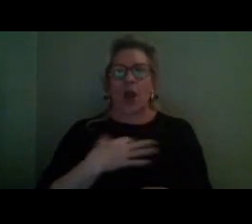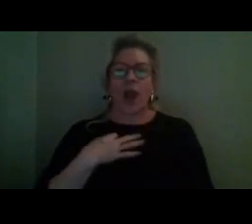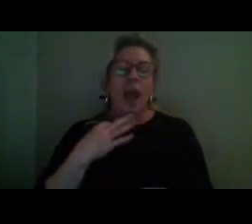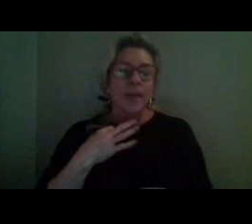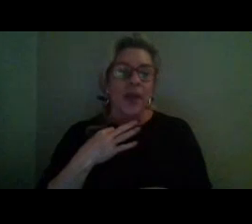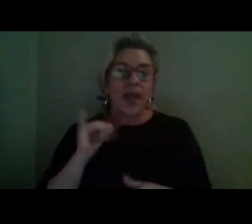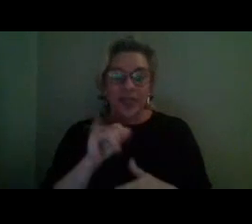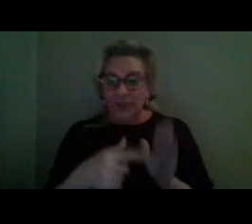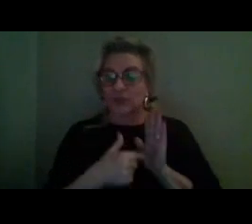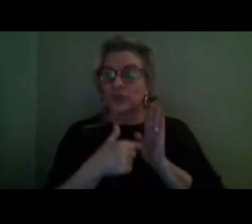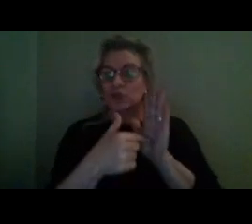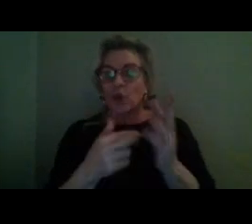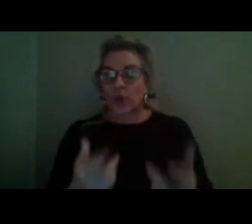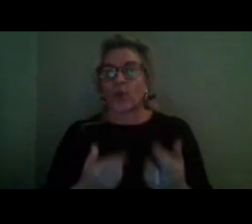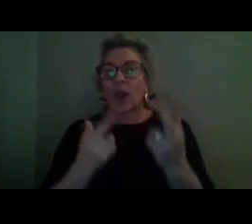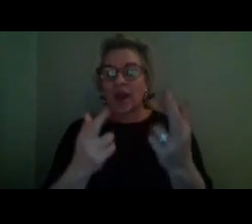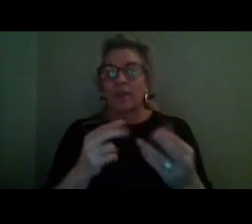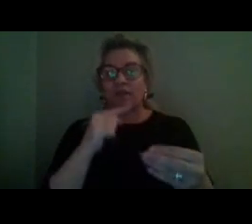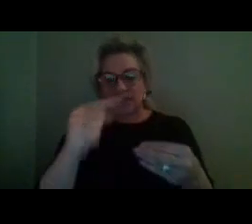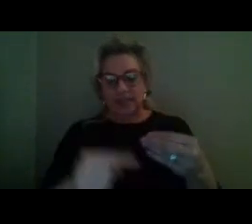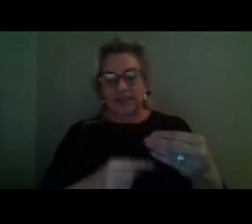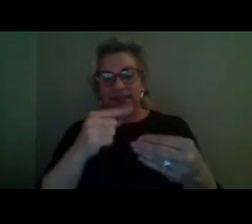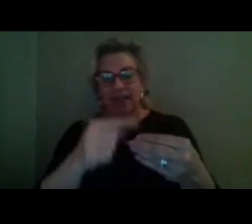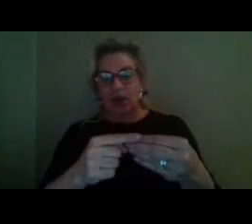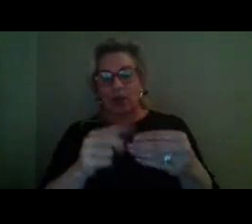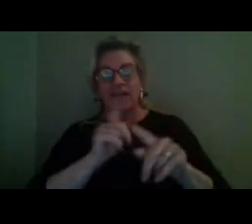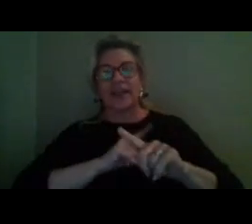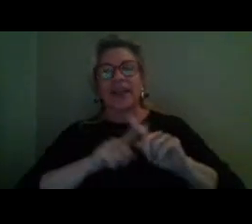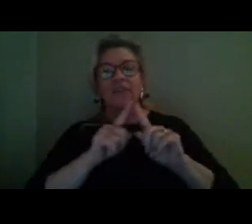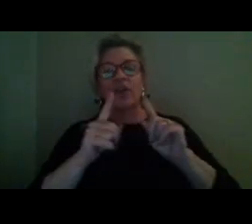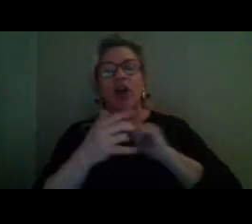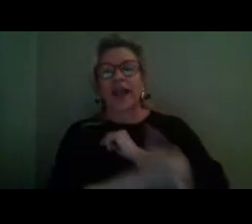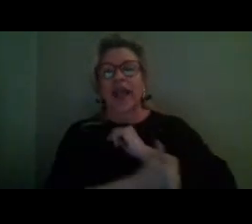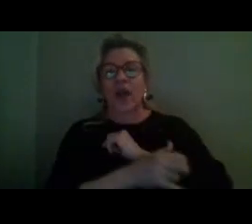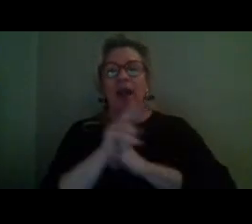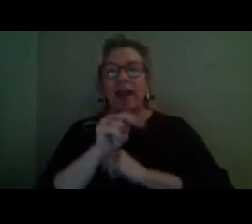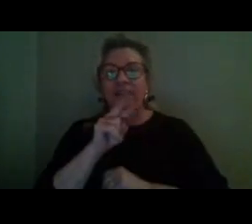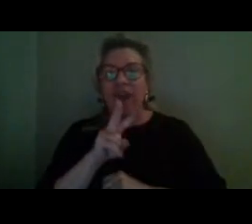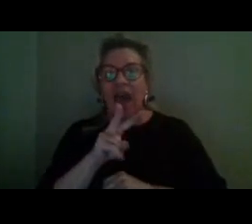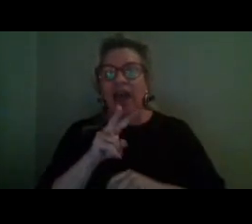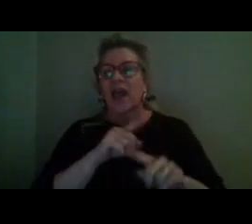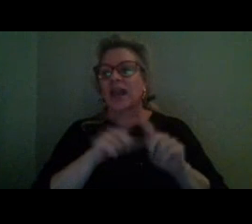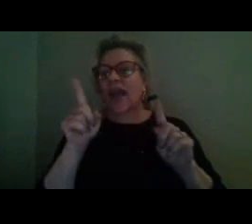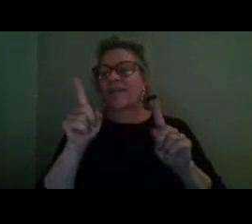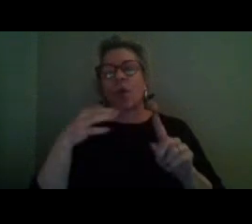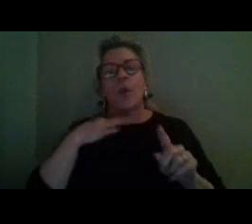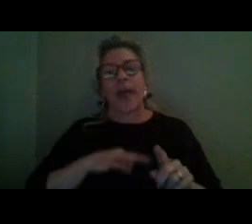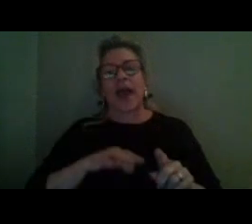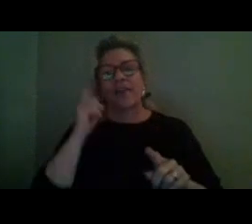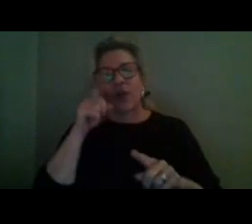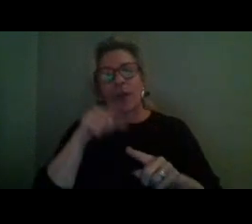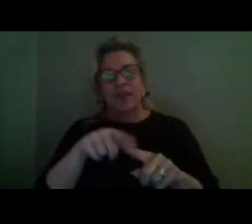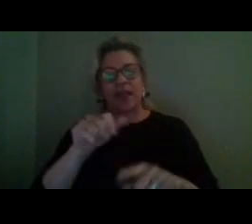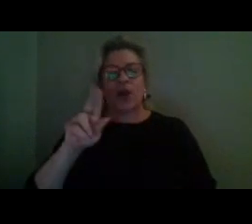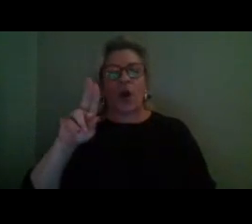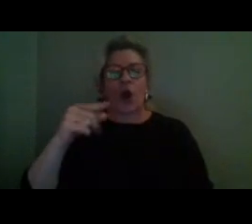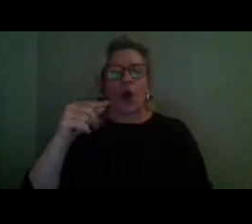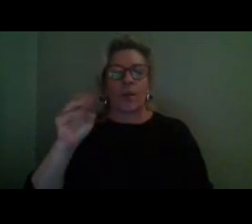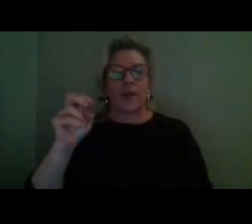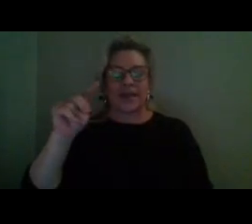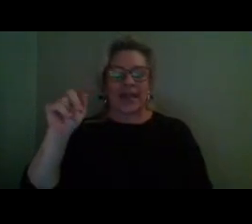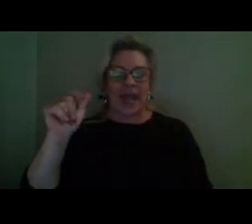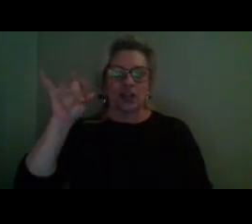evident by the recommendations of the cycle. Rural counties such as Nevada and many others benefiting from this augmentation funding are poised and